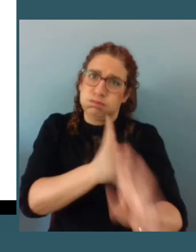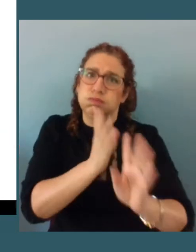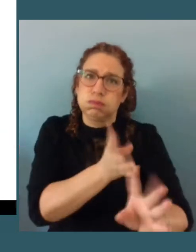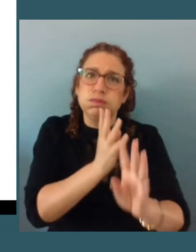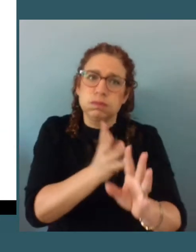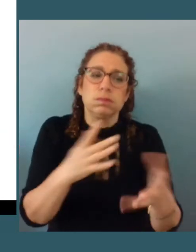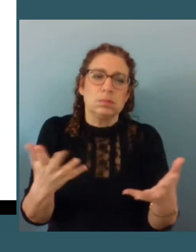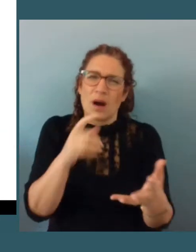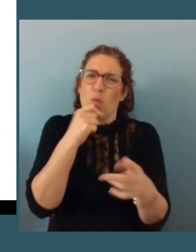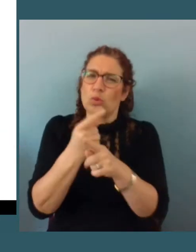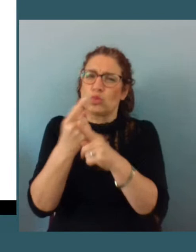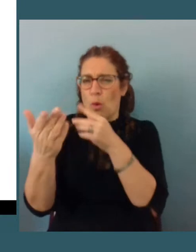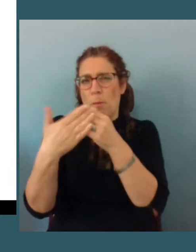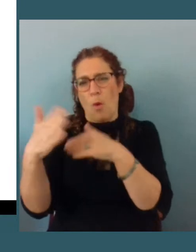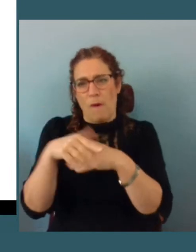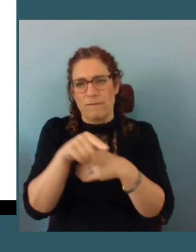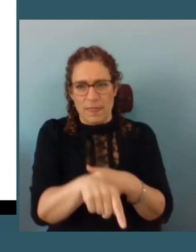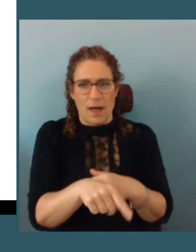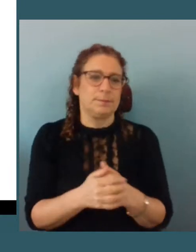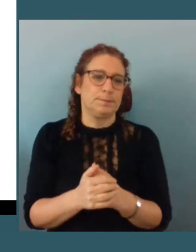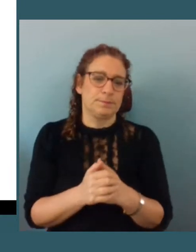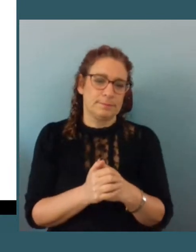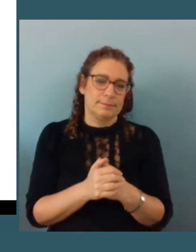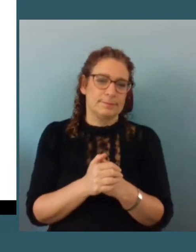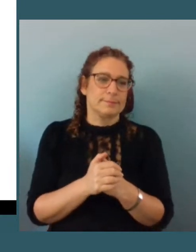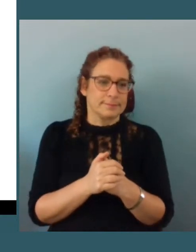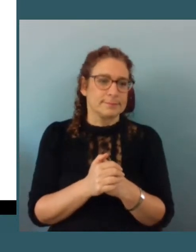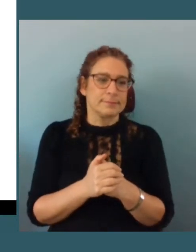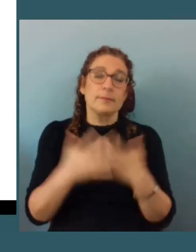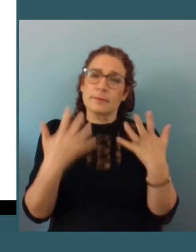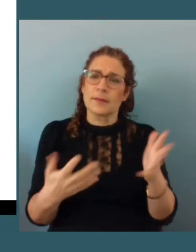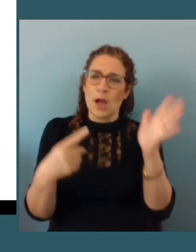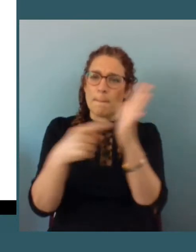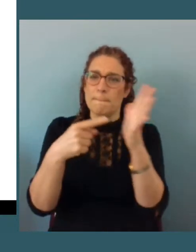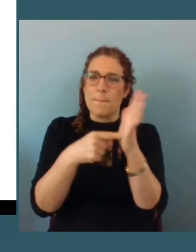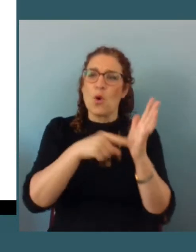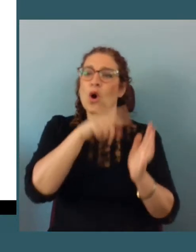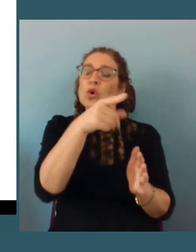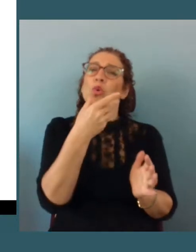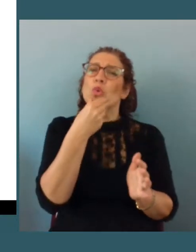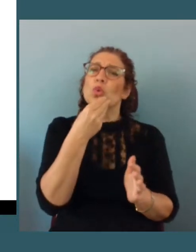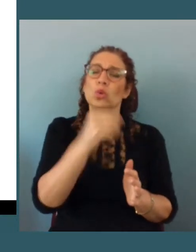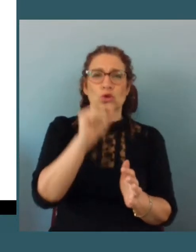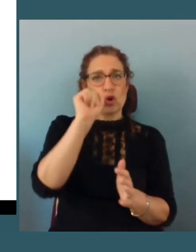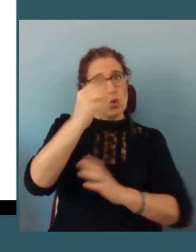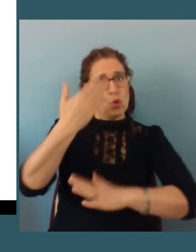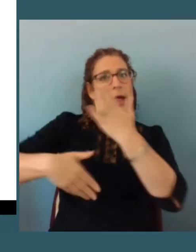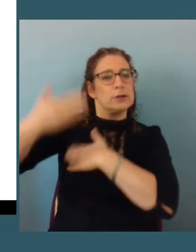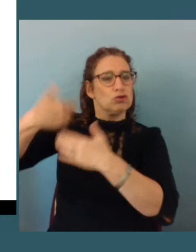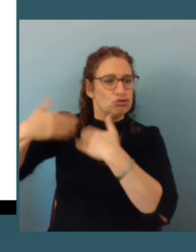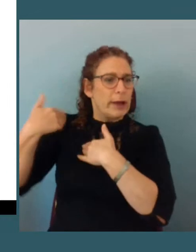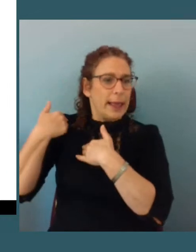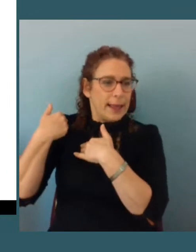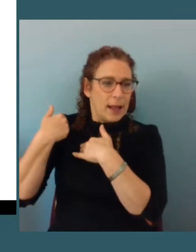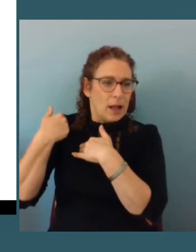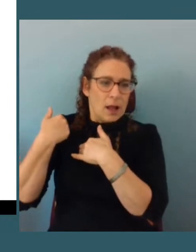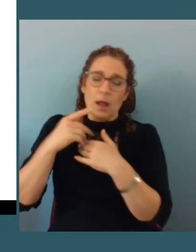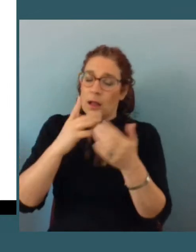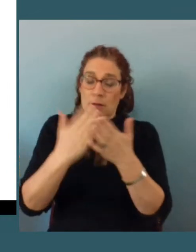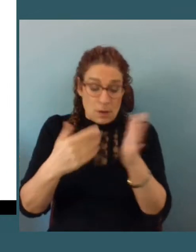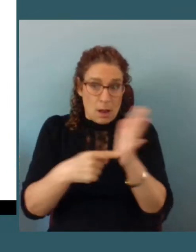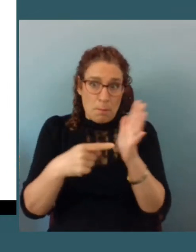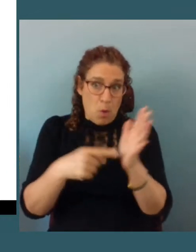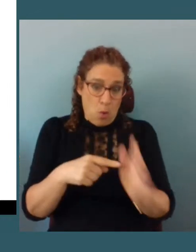So it's really a balance from the history, and you're really using your history to determine what you do next. And I can't emphasize that enough. It comes down to,